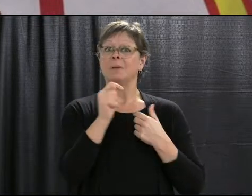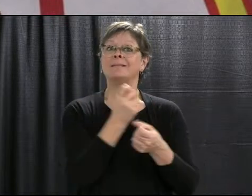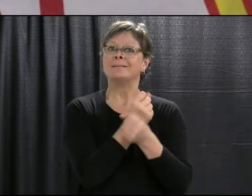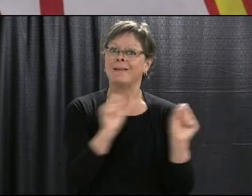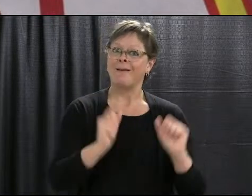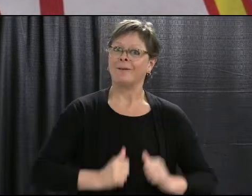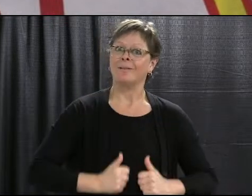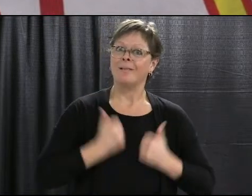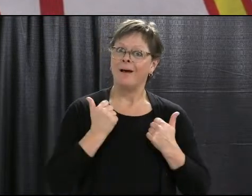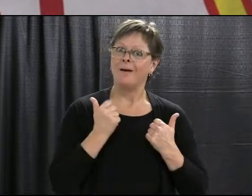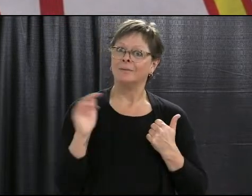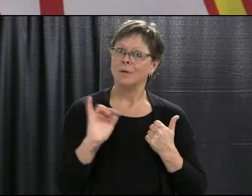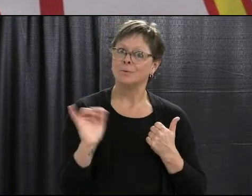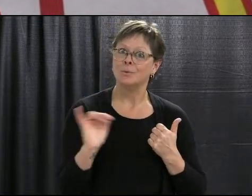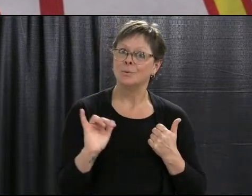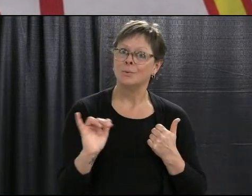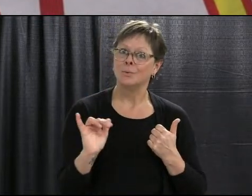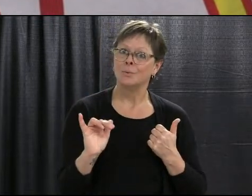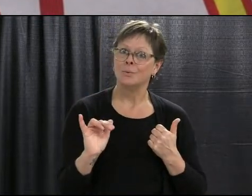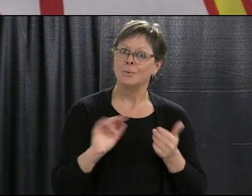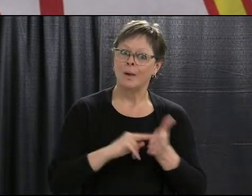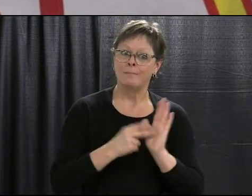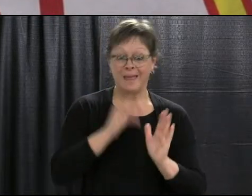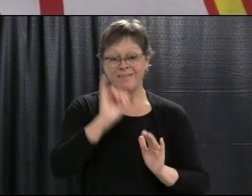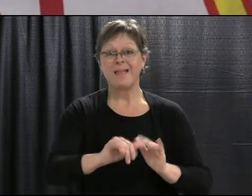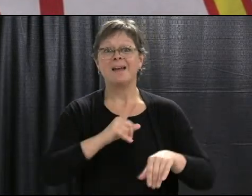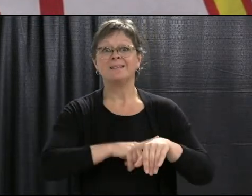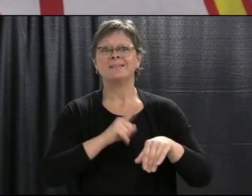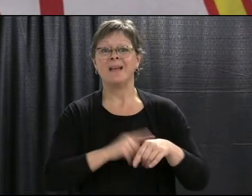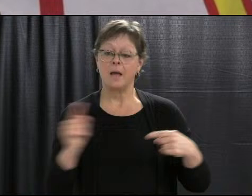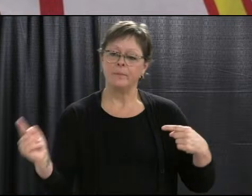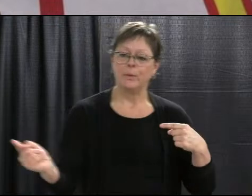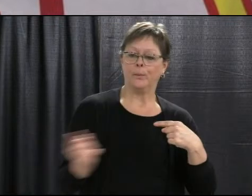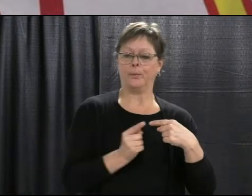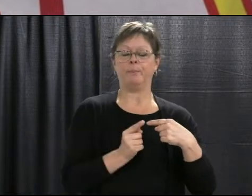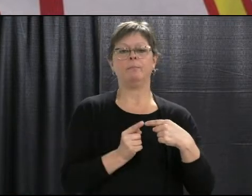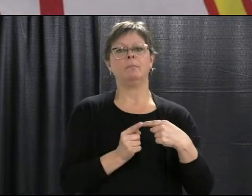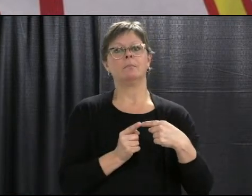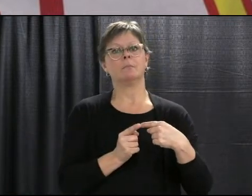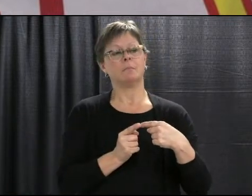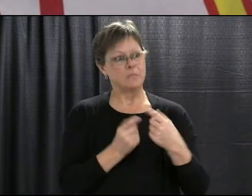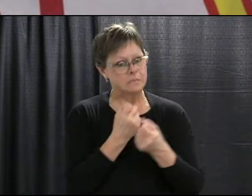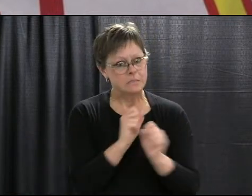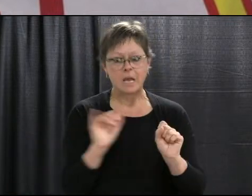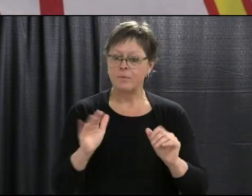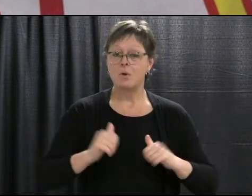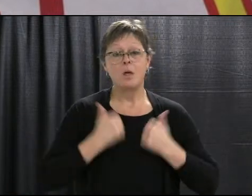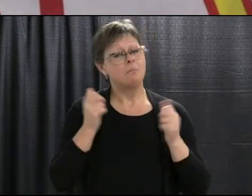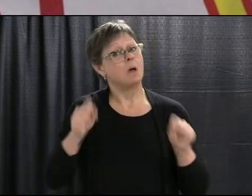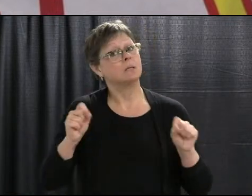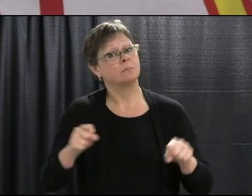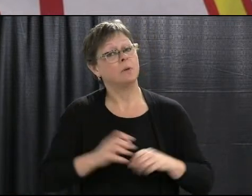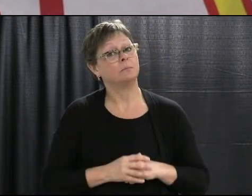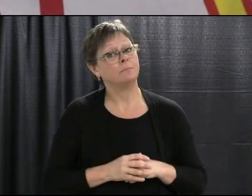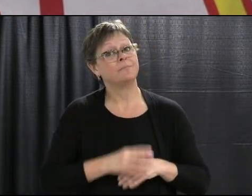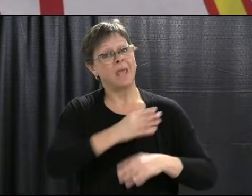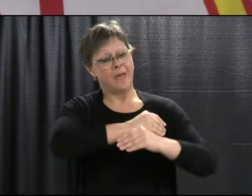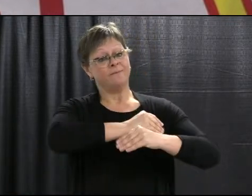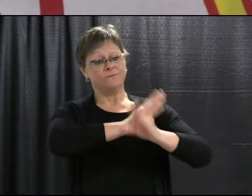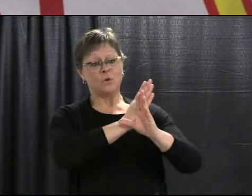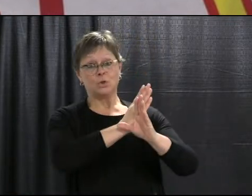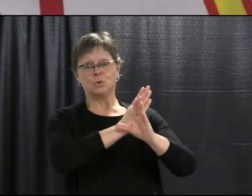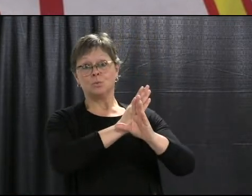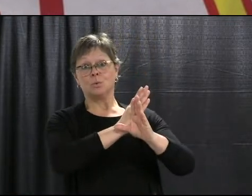lives by reducing that time frame. So we know that virtual is a very solid method